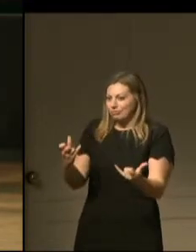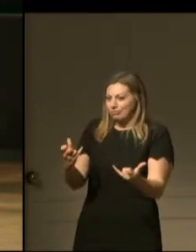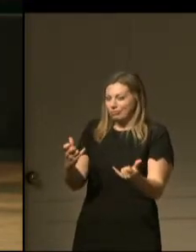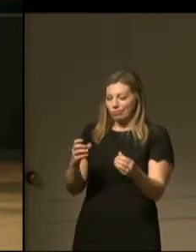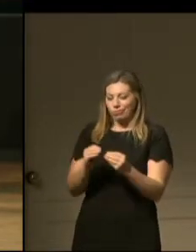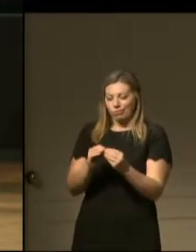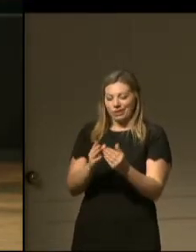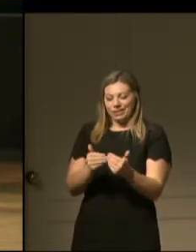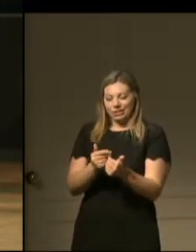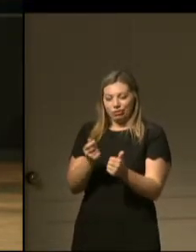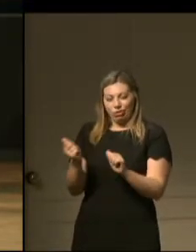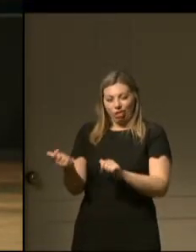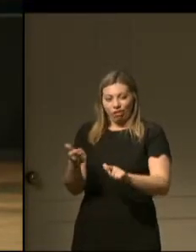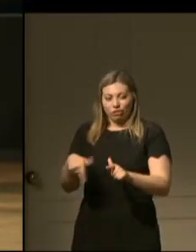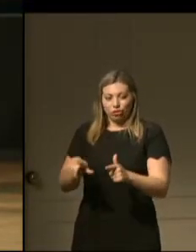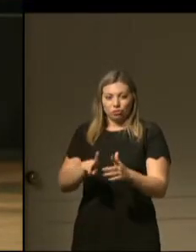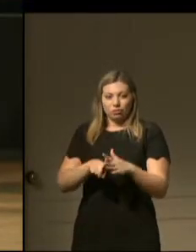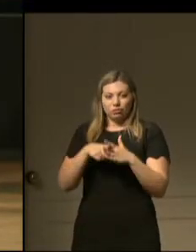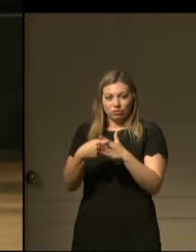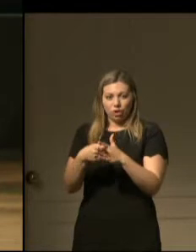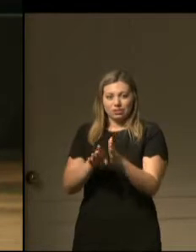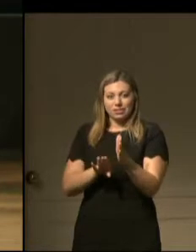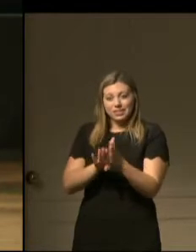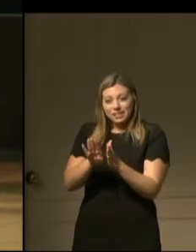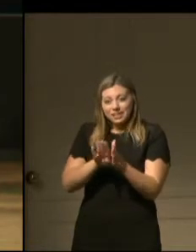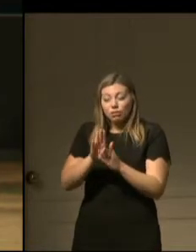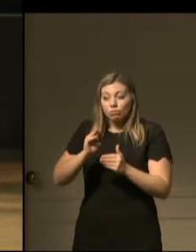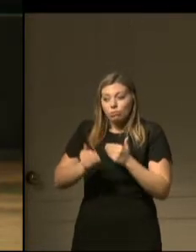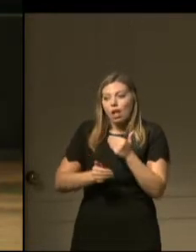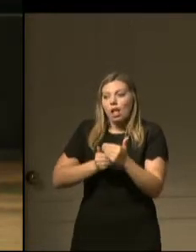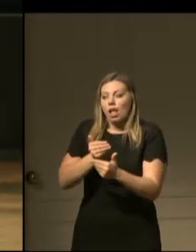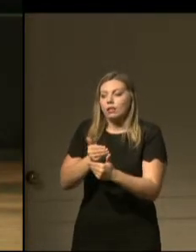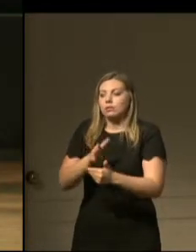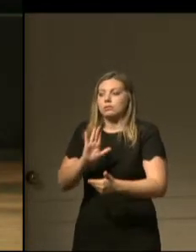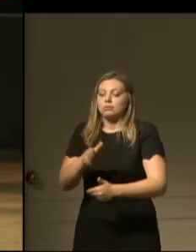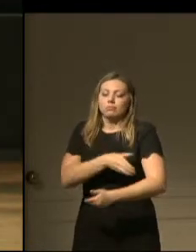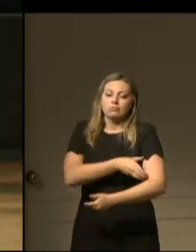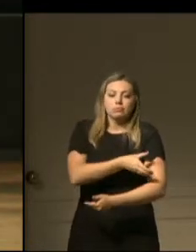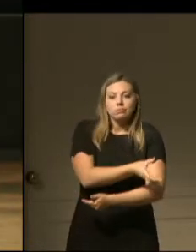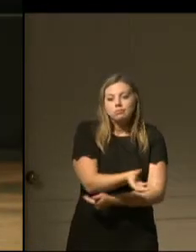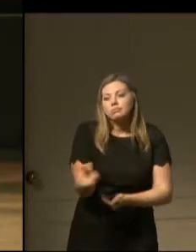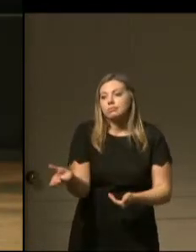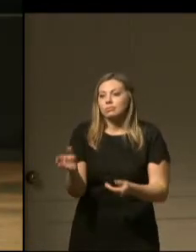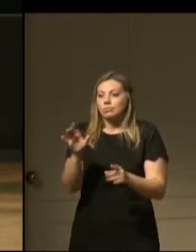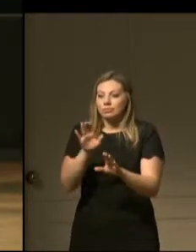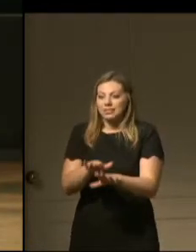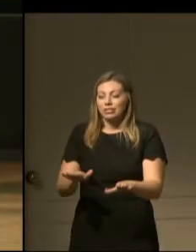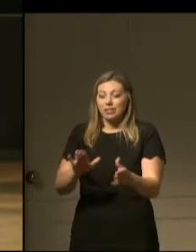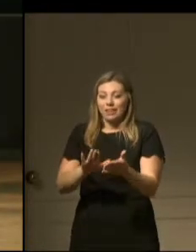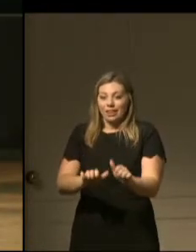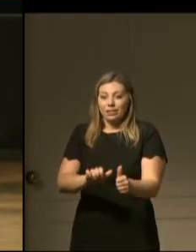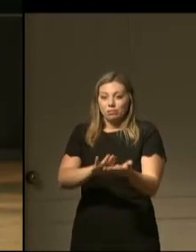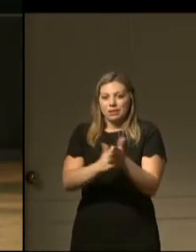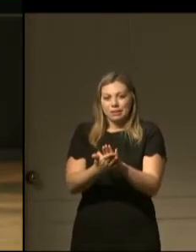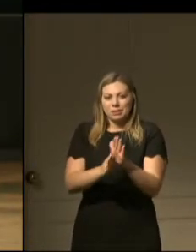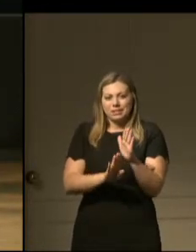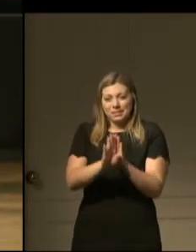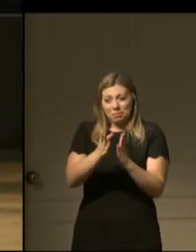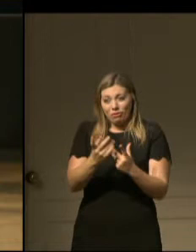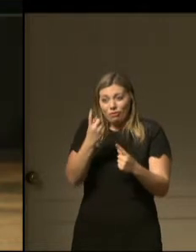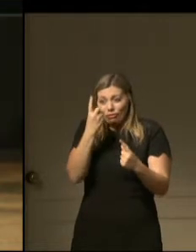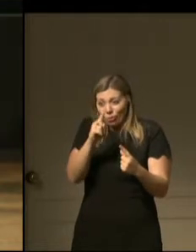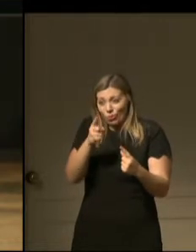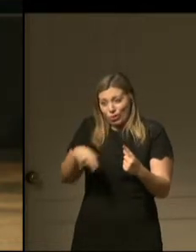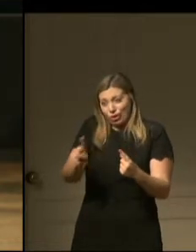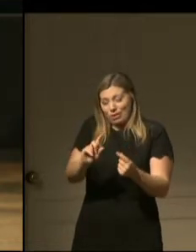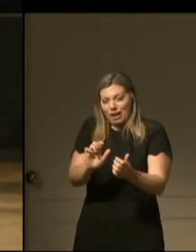everybody involved to probably develop the processes that would empower kids to become devs for you in the ways that